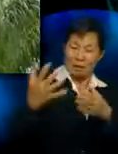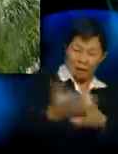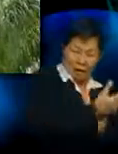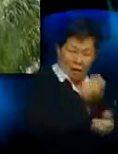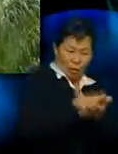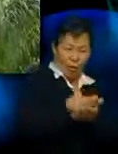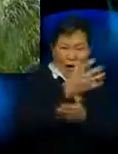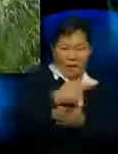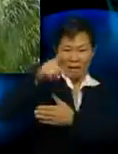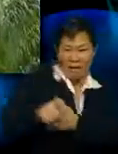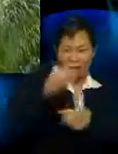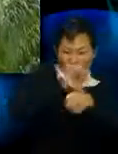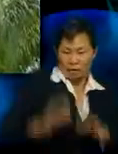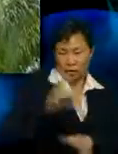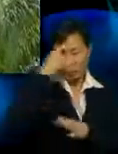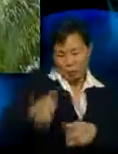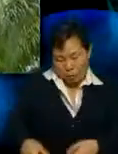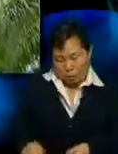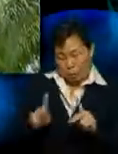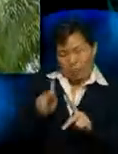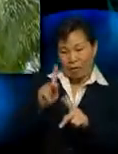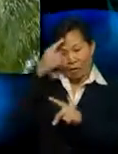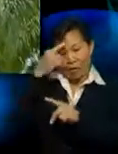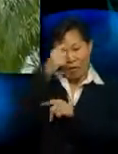Thank you.